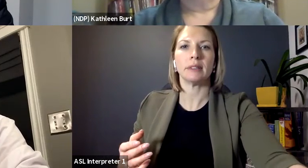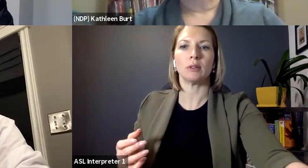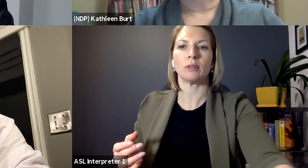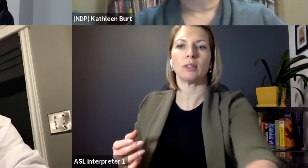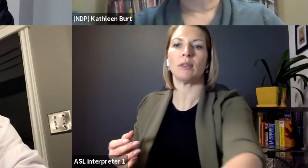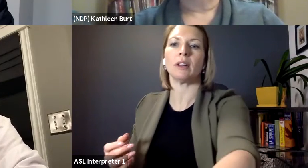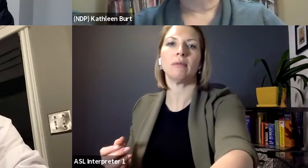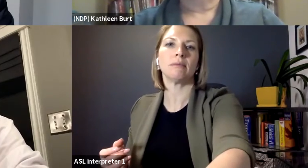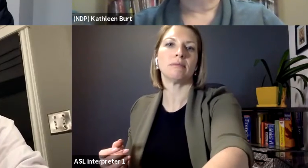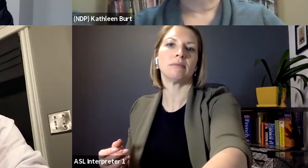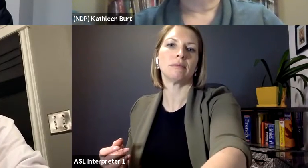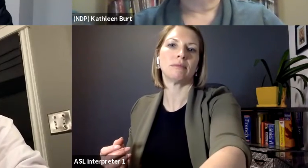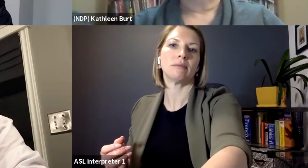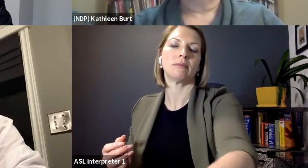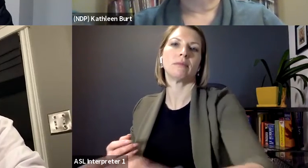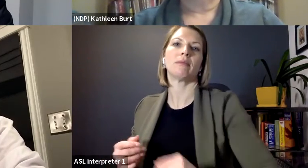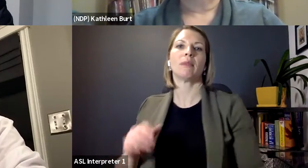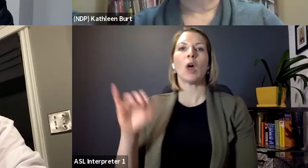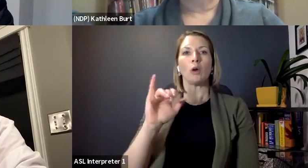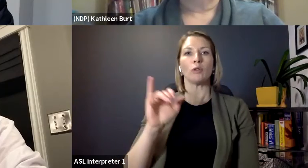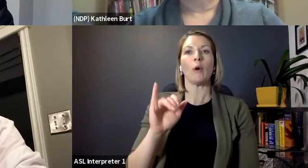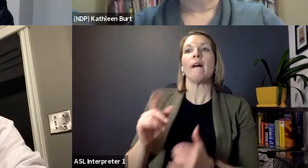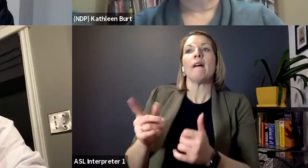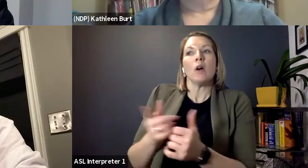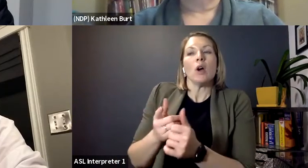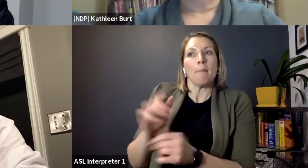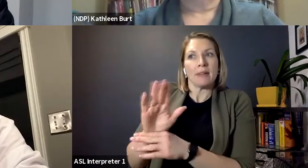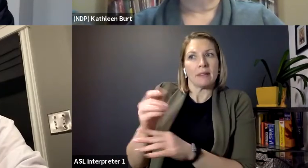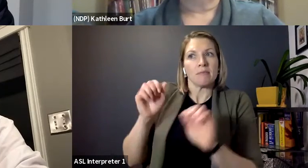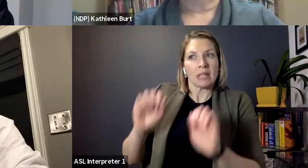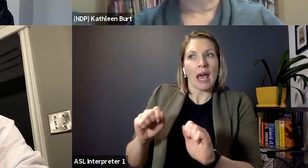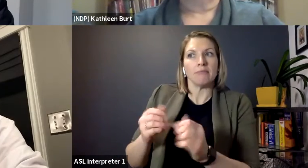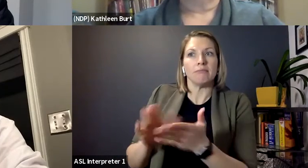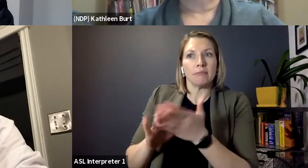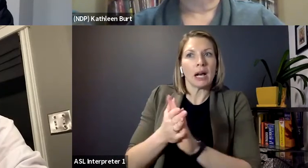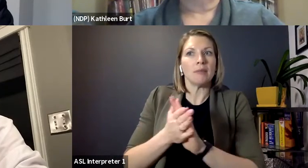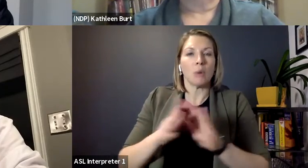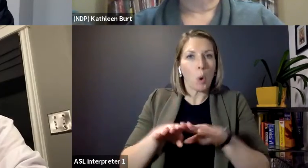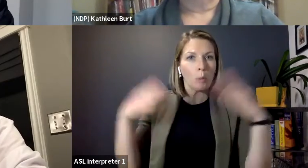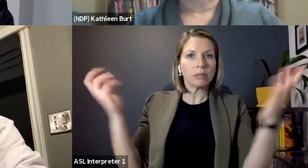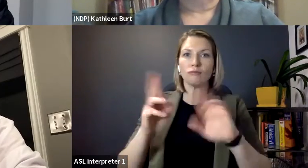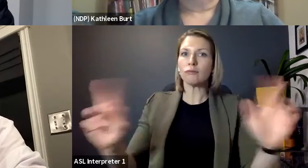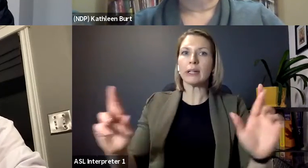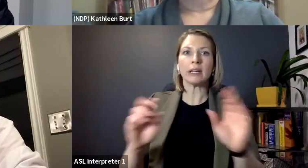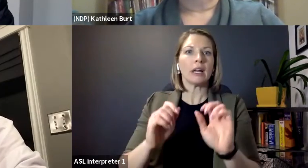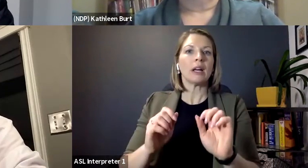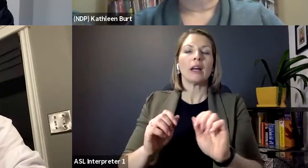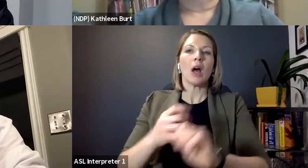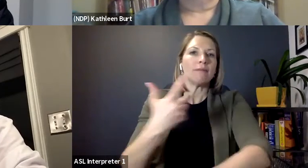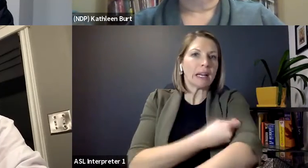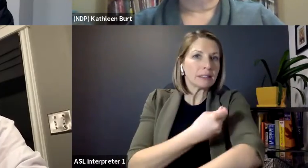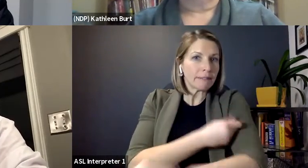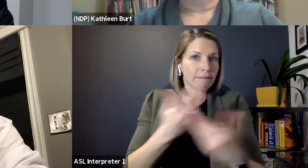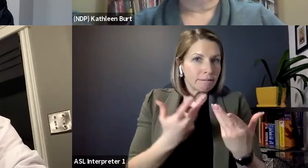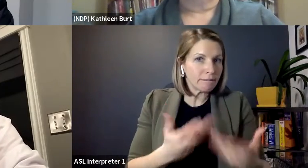time. The recovery. Once vaccinations are done and people start to travel, we need to be ready and make sure we're competitive and offering some of the best products in